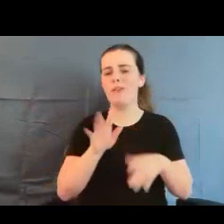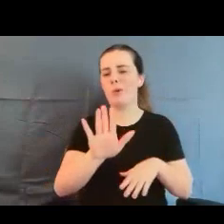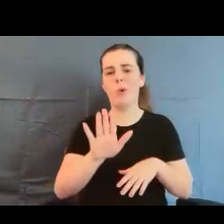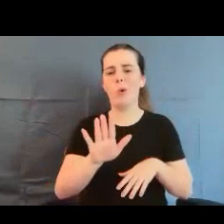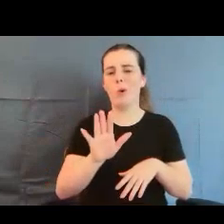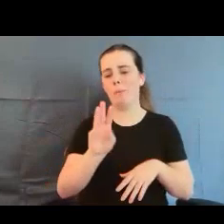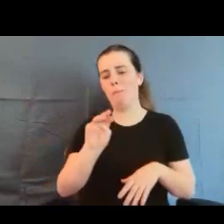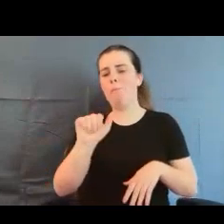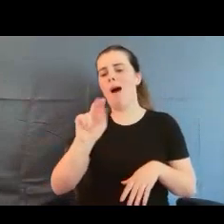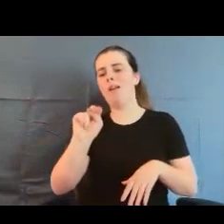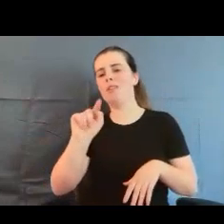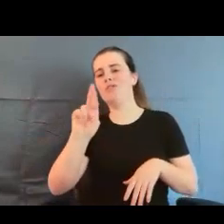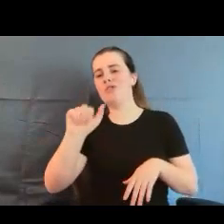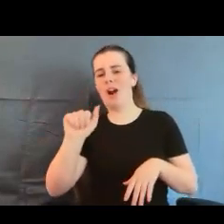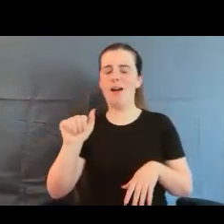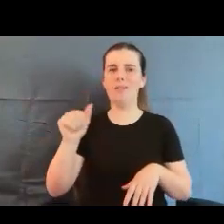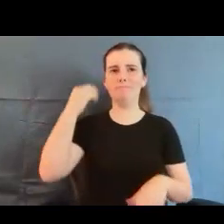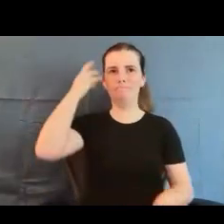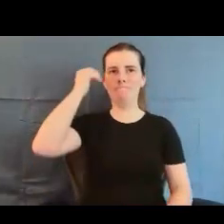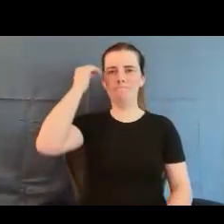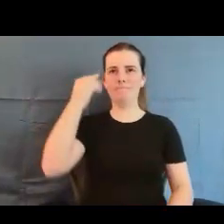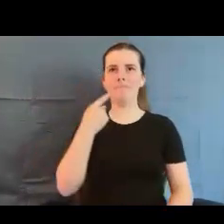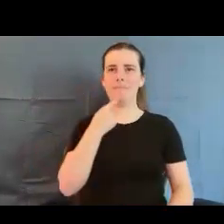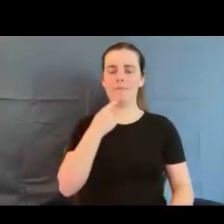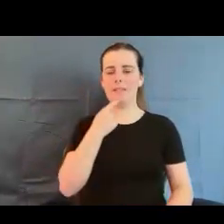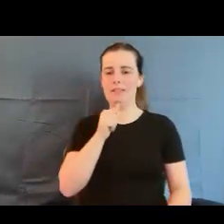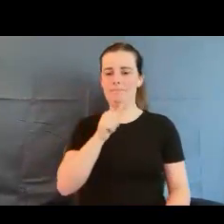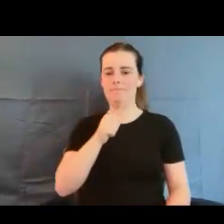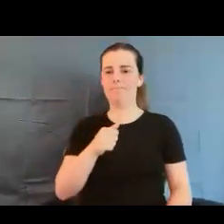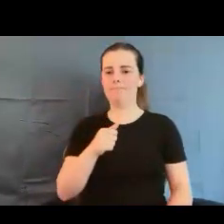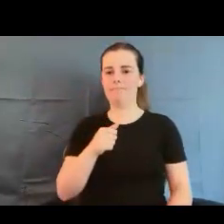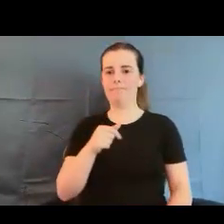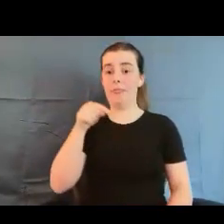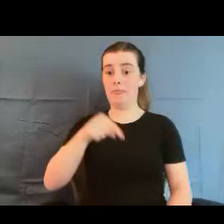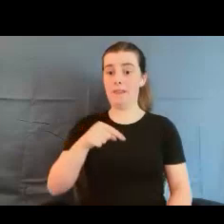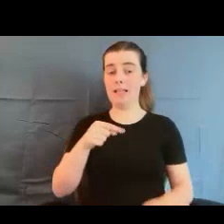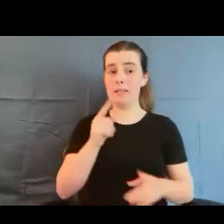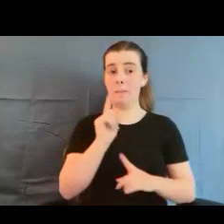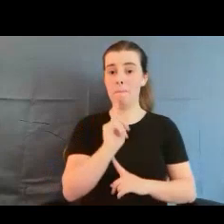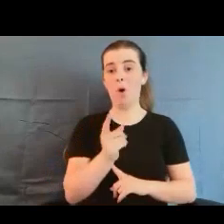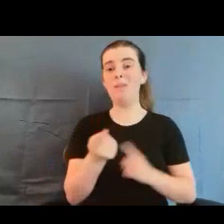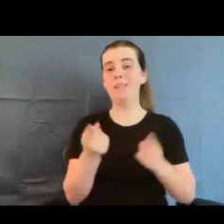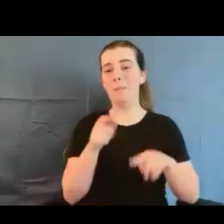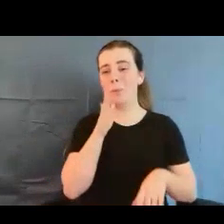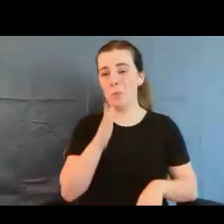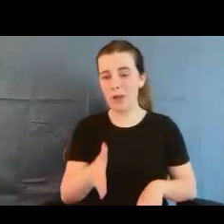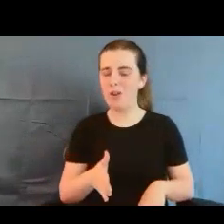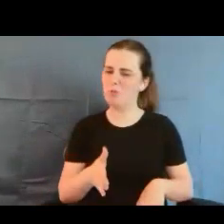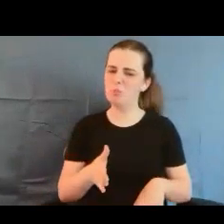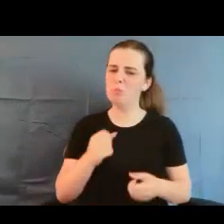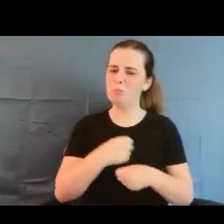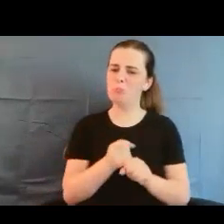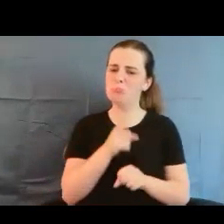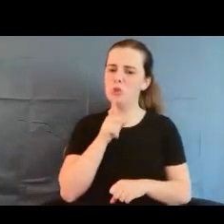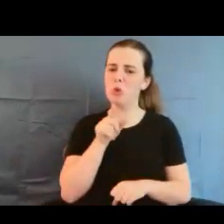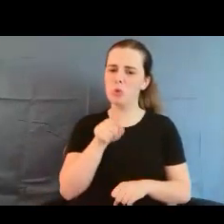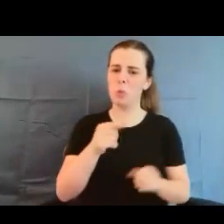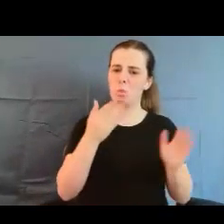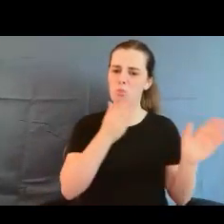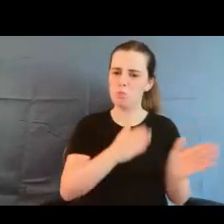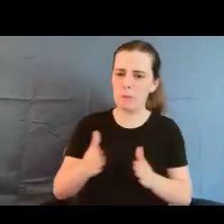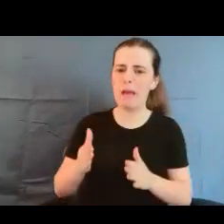repeating that to yourself, and know that in advance, because I think these moments will happen no matter what, and it's just better to be prepared than to have to